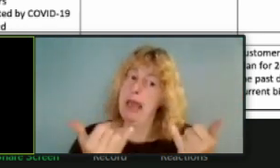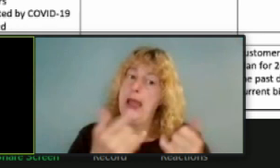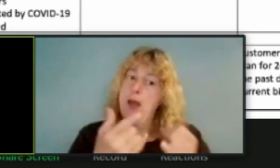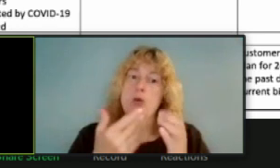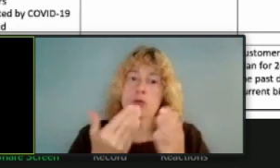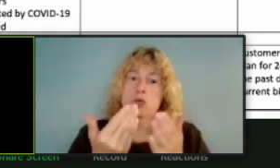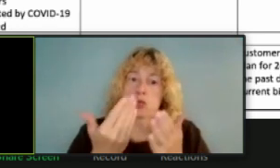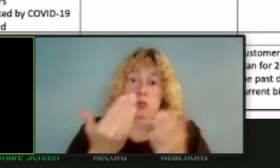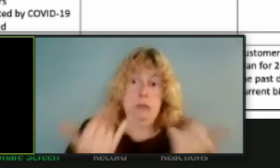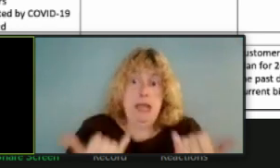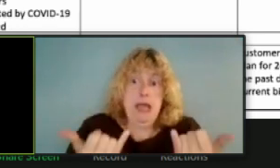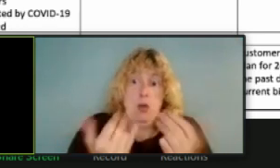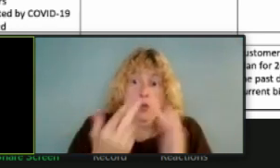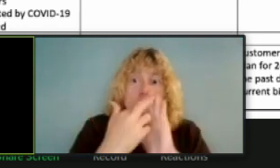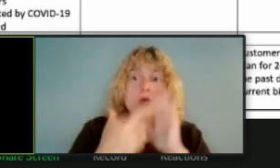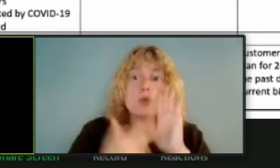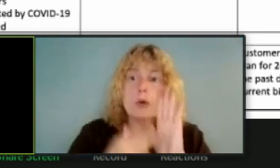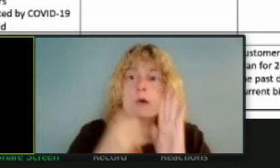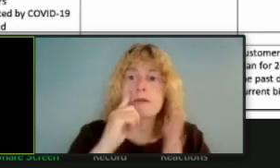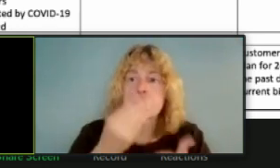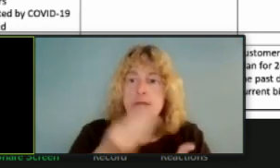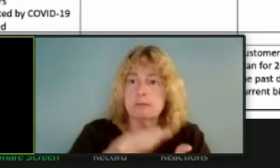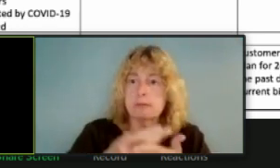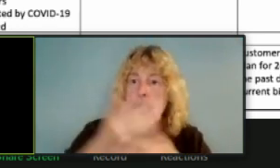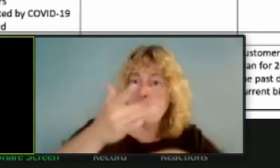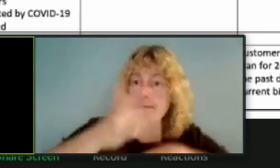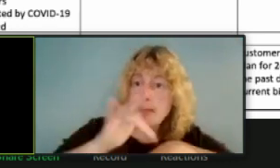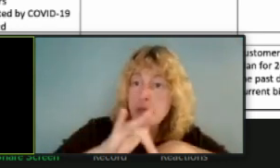that's available. And if we don't get it to the